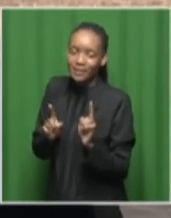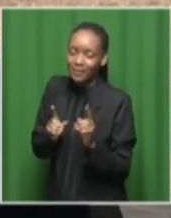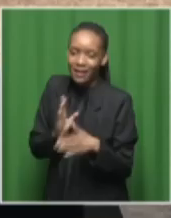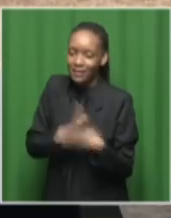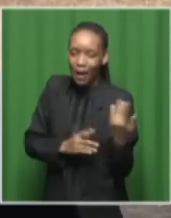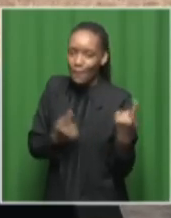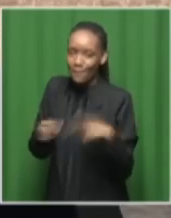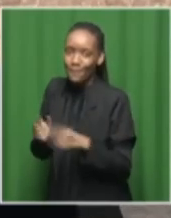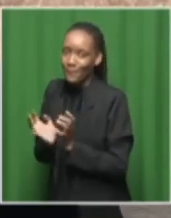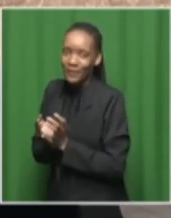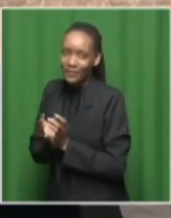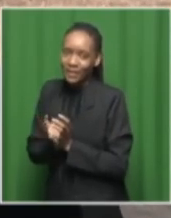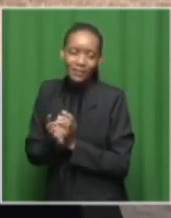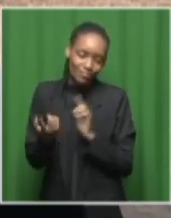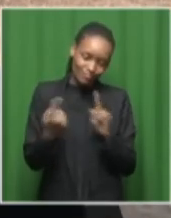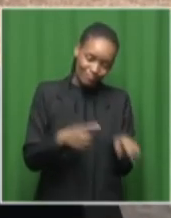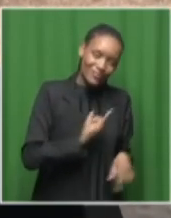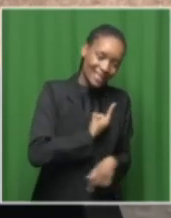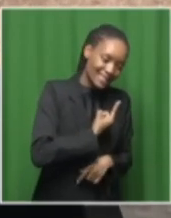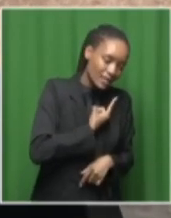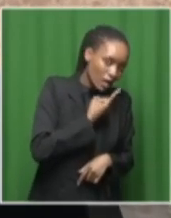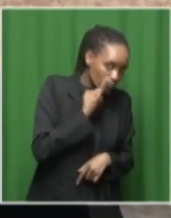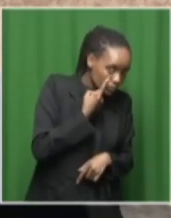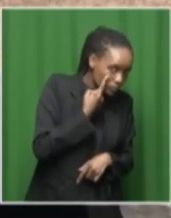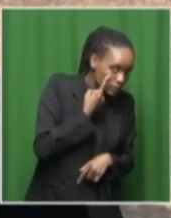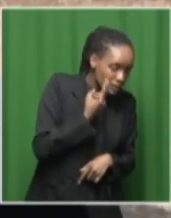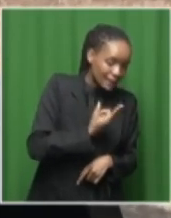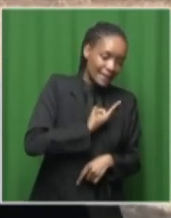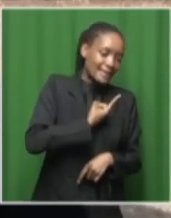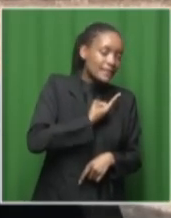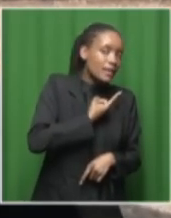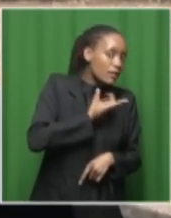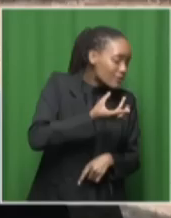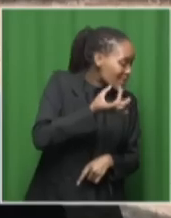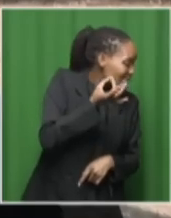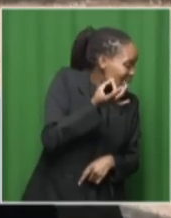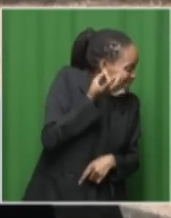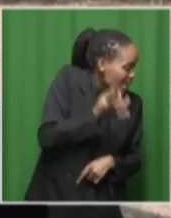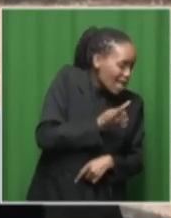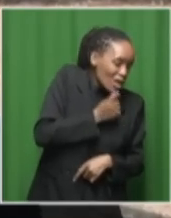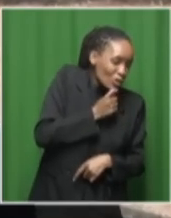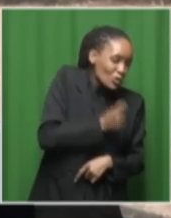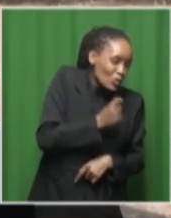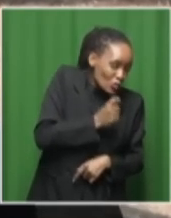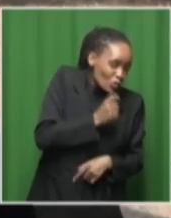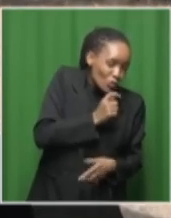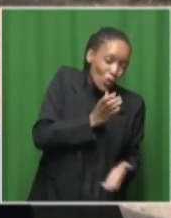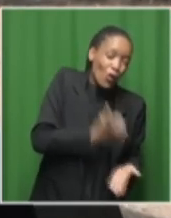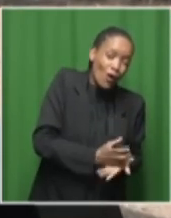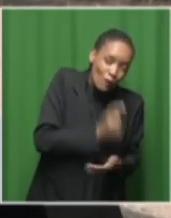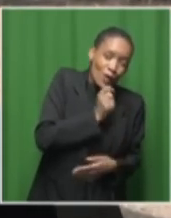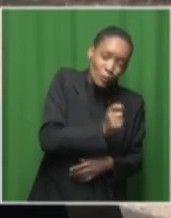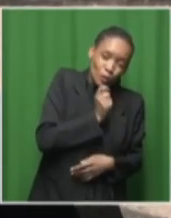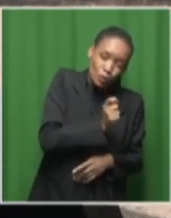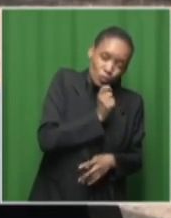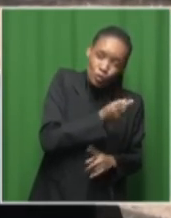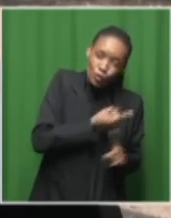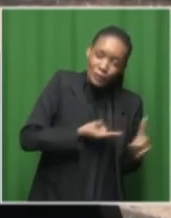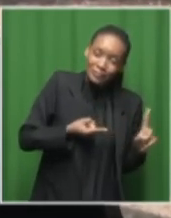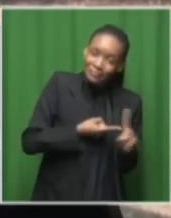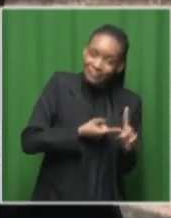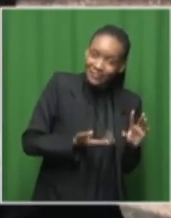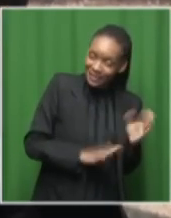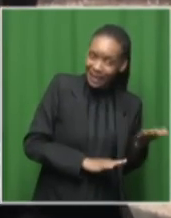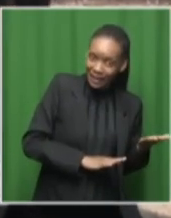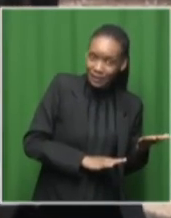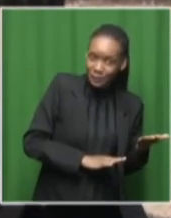come and see for themselves and hear for themselves the confirmation of Inkosi Mangosuthu's passing.